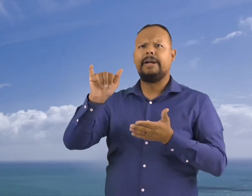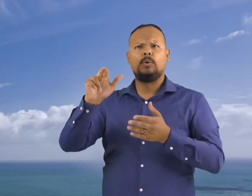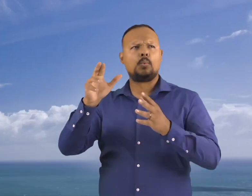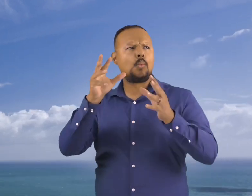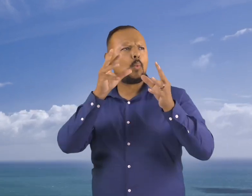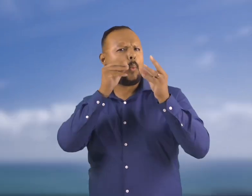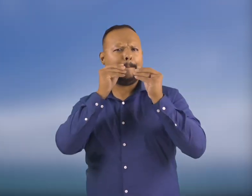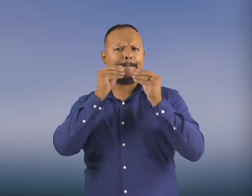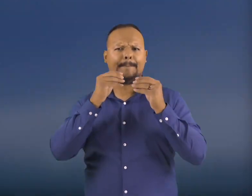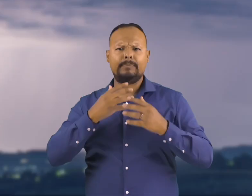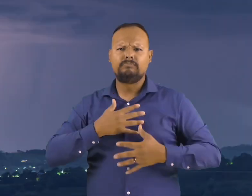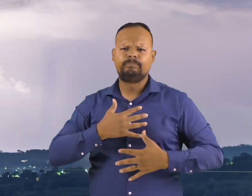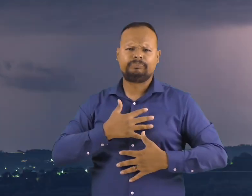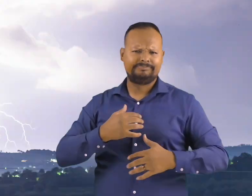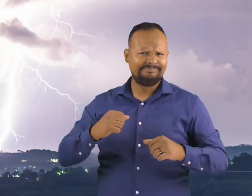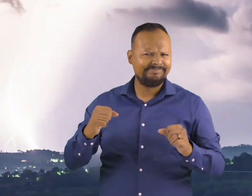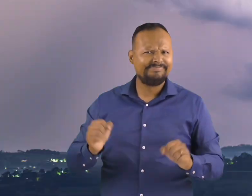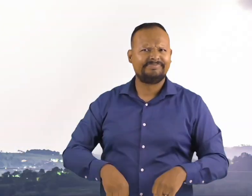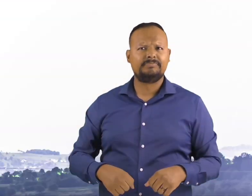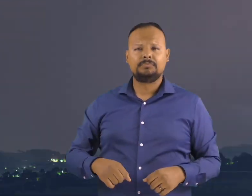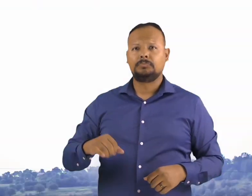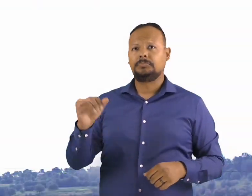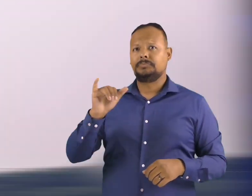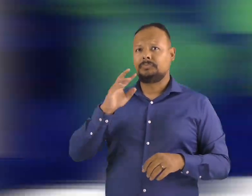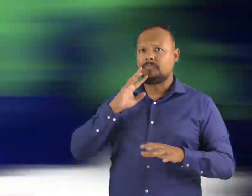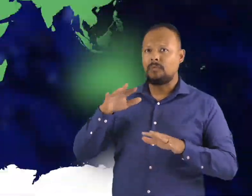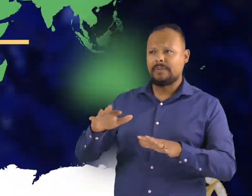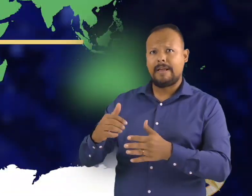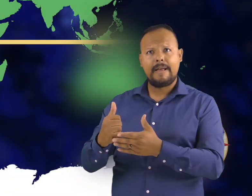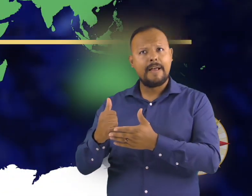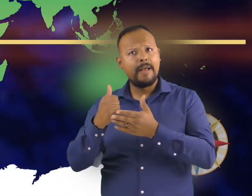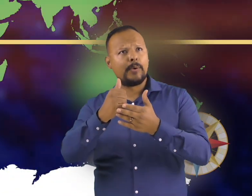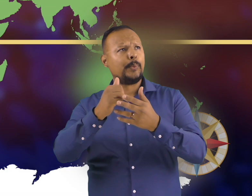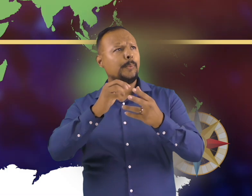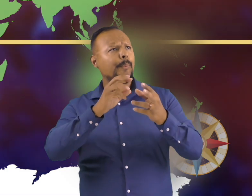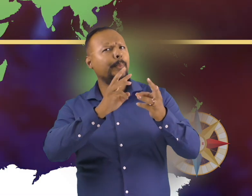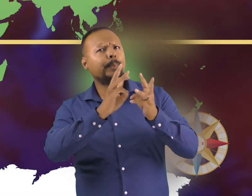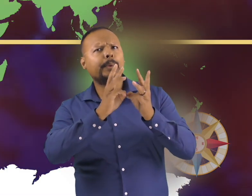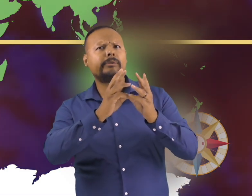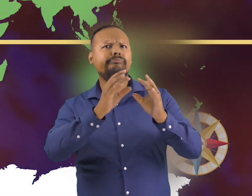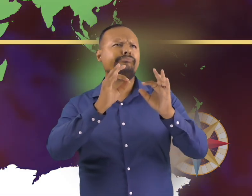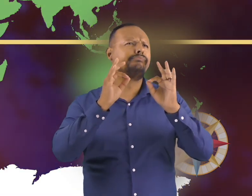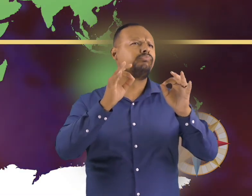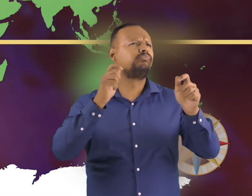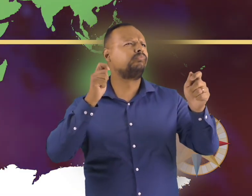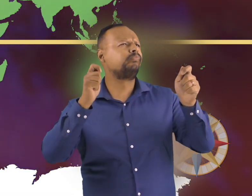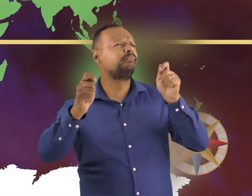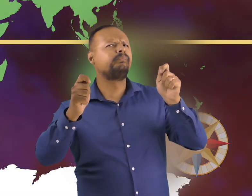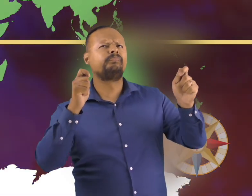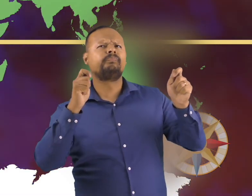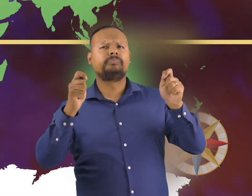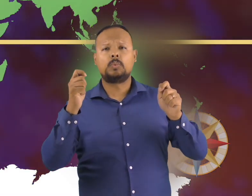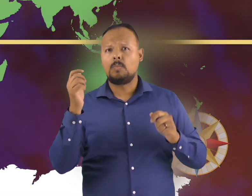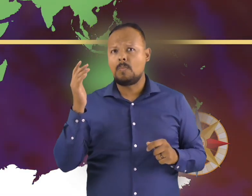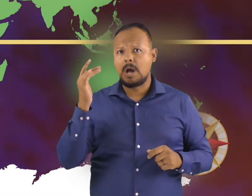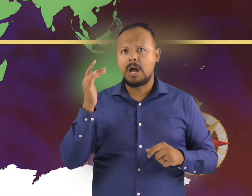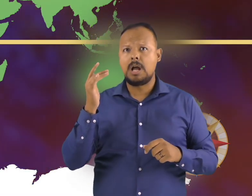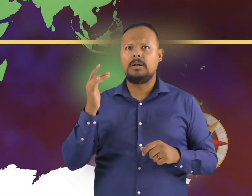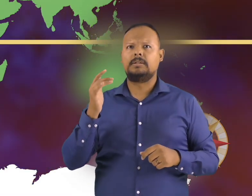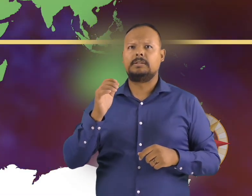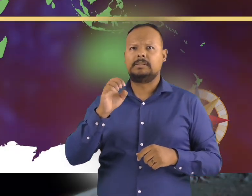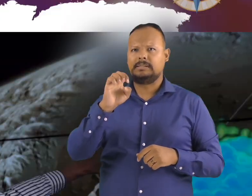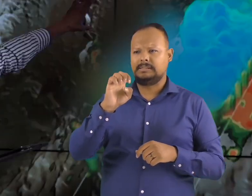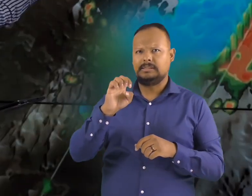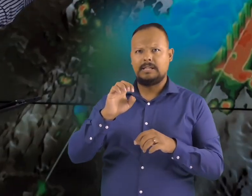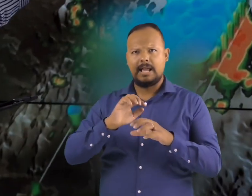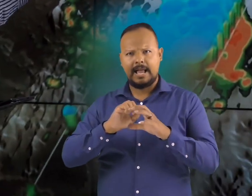plays an important role in regulating the climate because it transports heat from the equator to the poles.